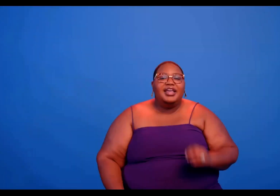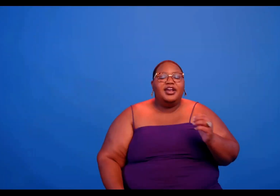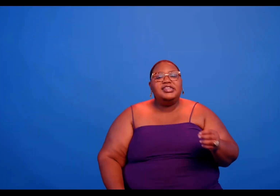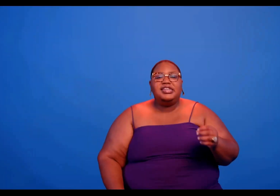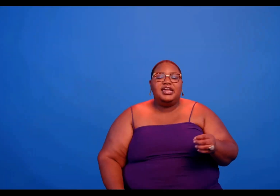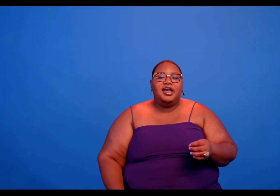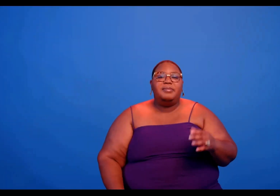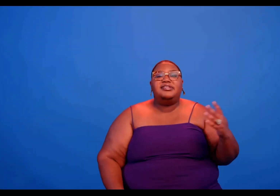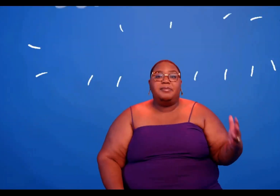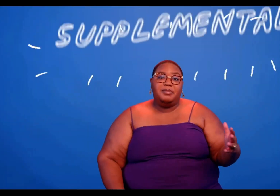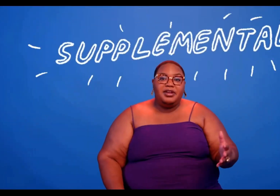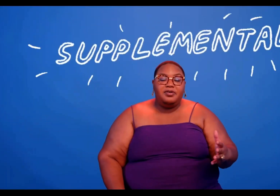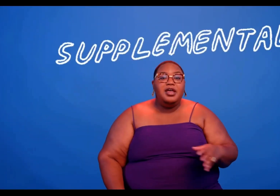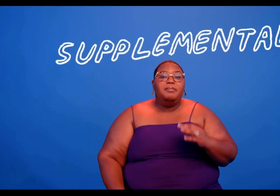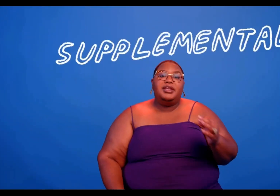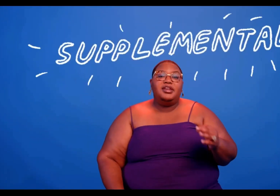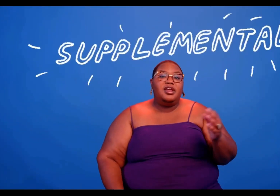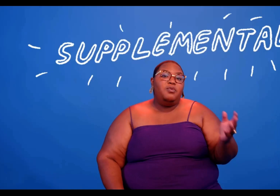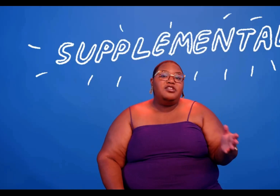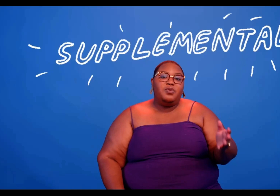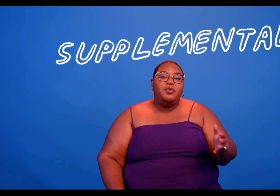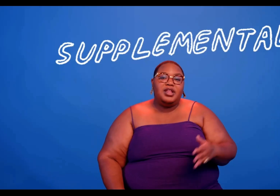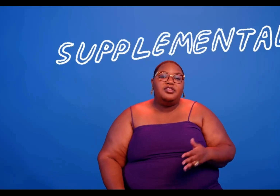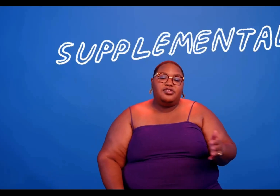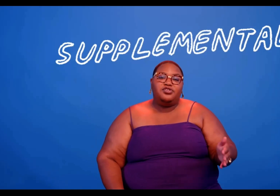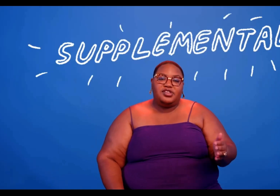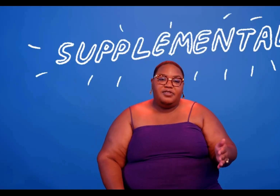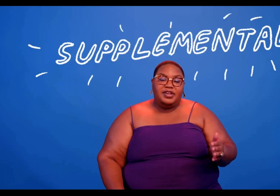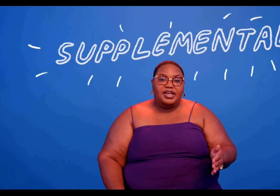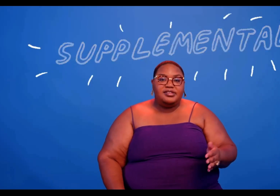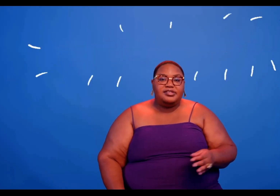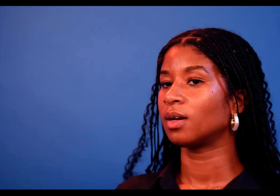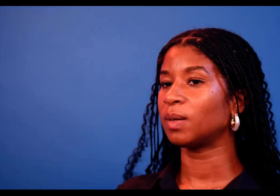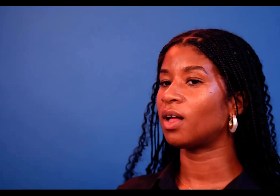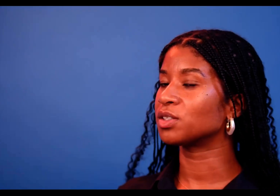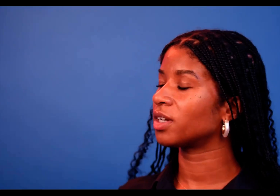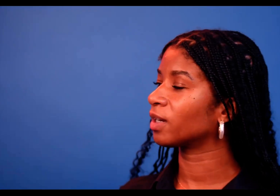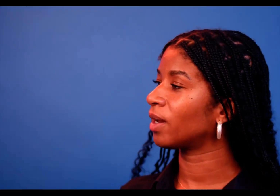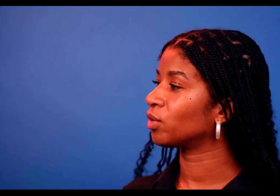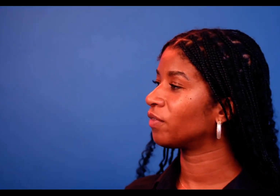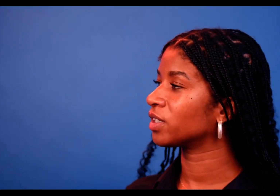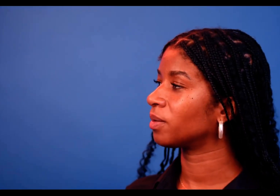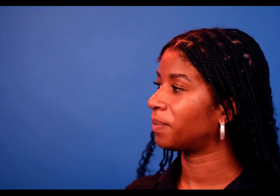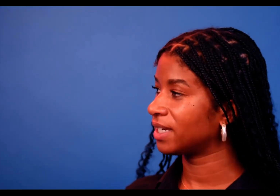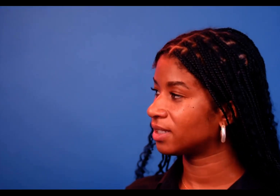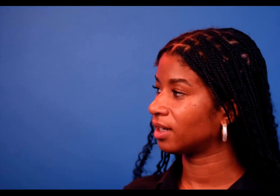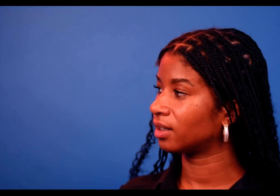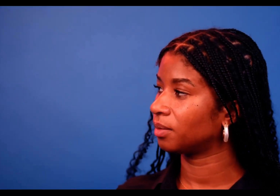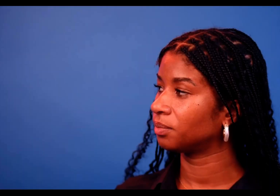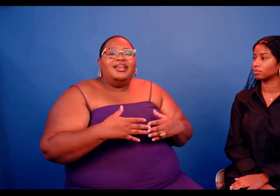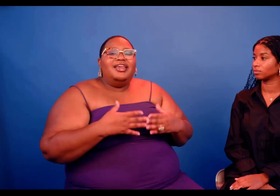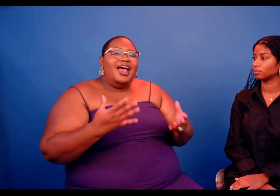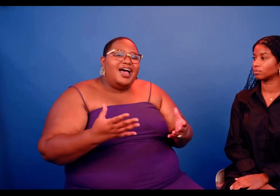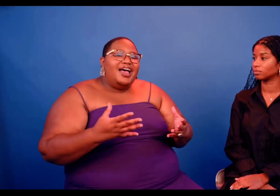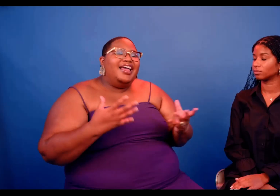deserving. Guaranteed income is supplemental, meaning it works well with other social safety nets. People also talk about universal basic